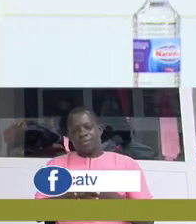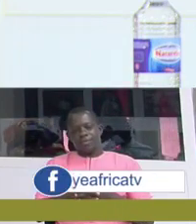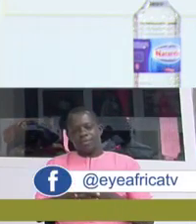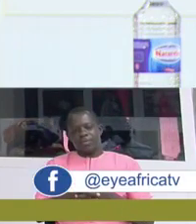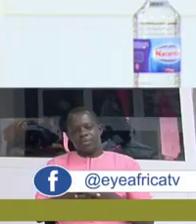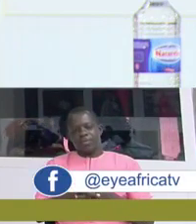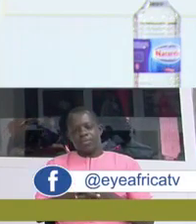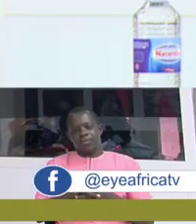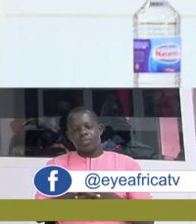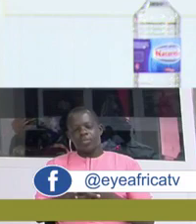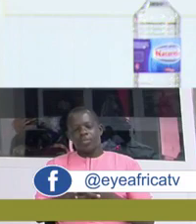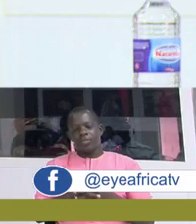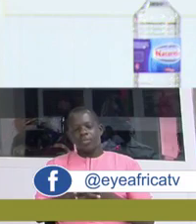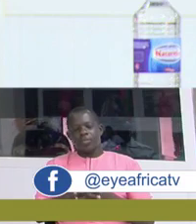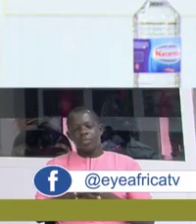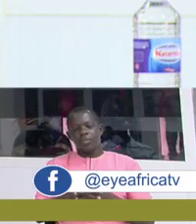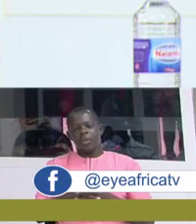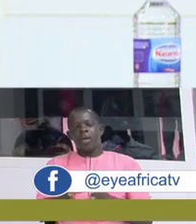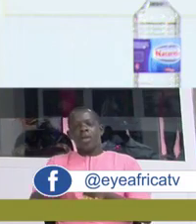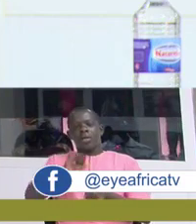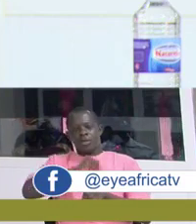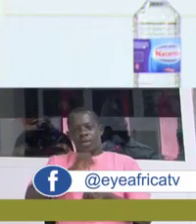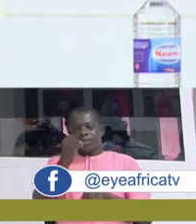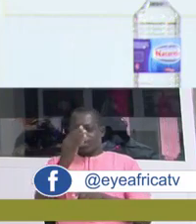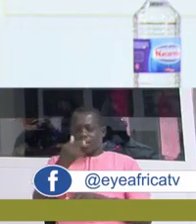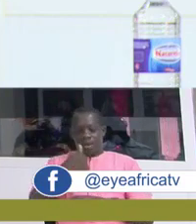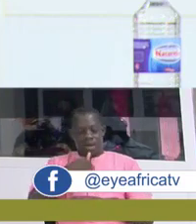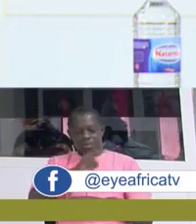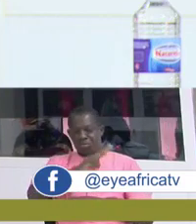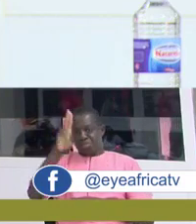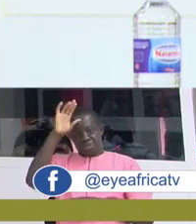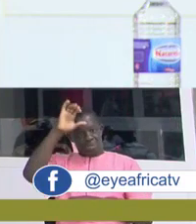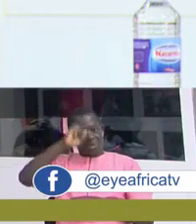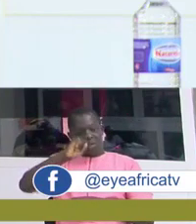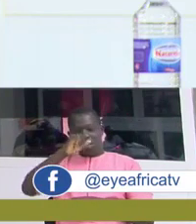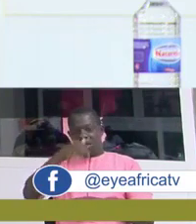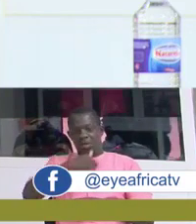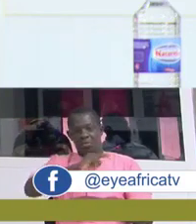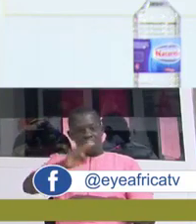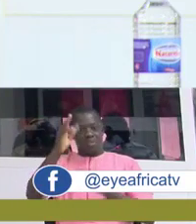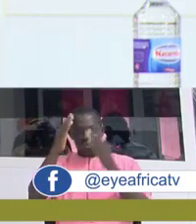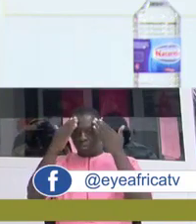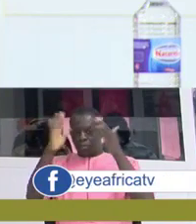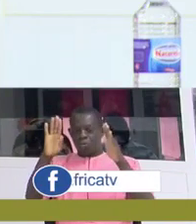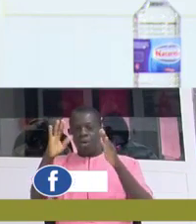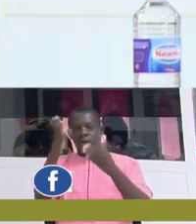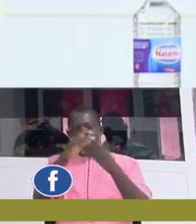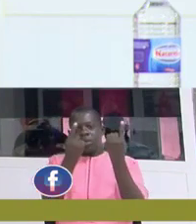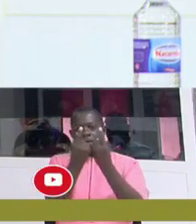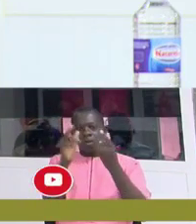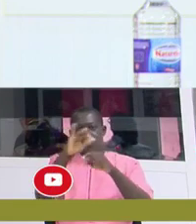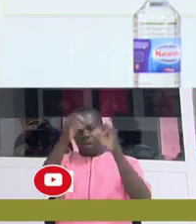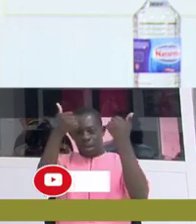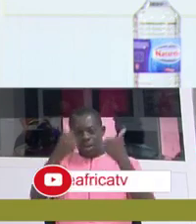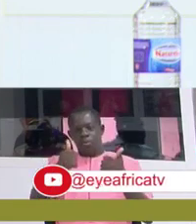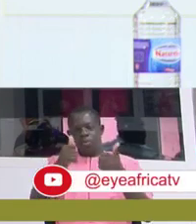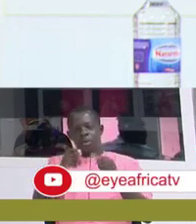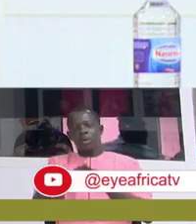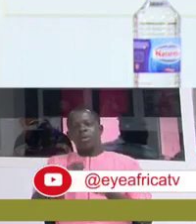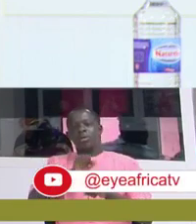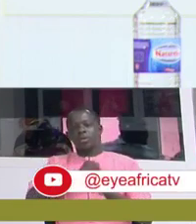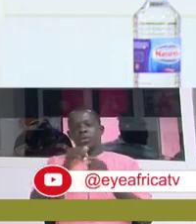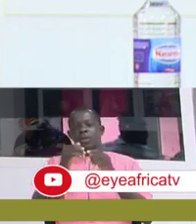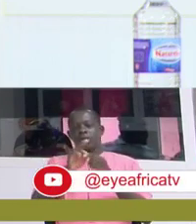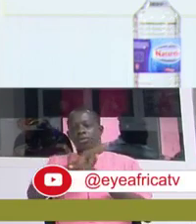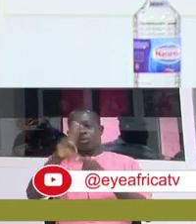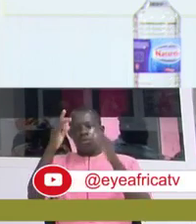fahamu musale dundije musabatu. He told me I don't understand or I don't know anything going mbatu. He told me I don't know